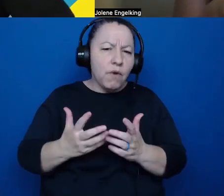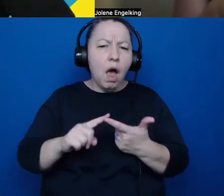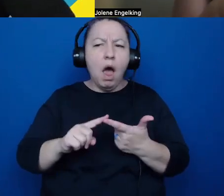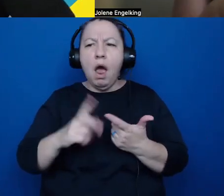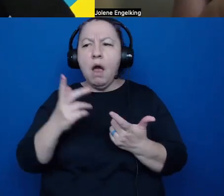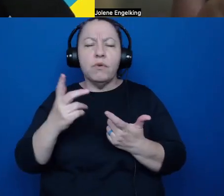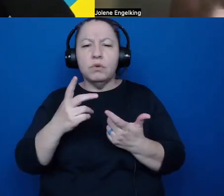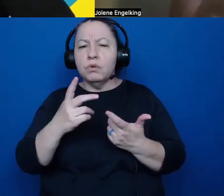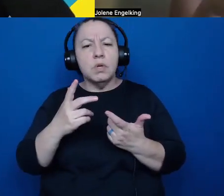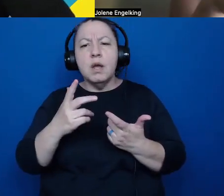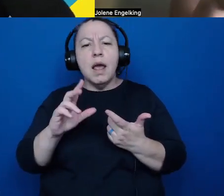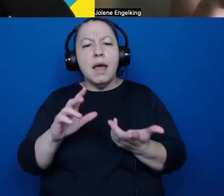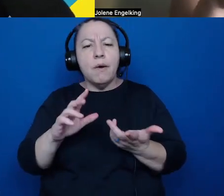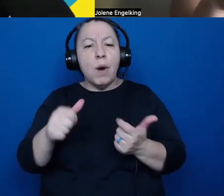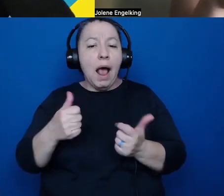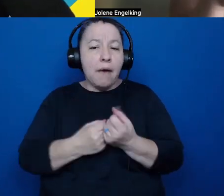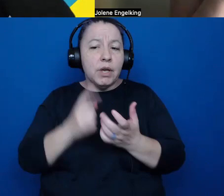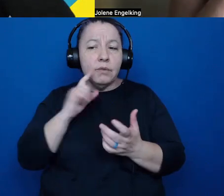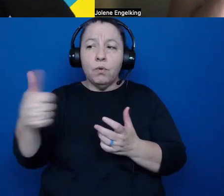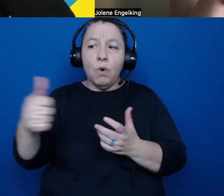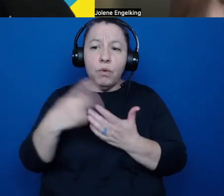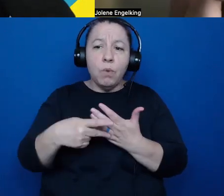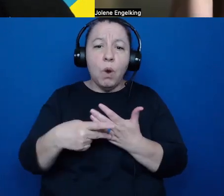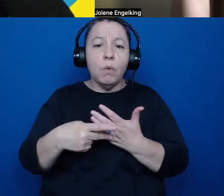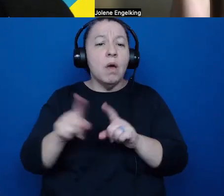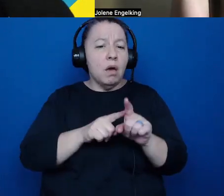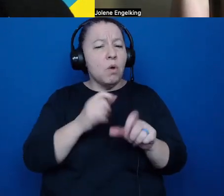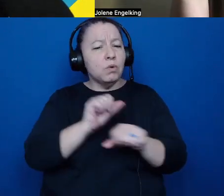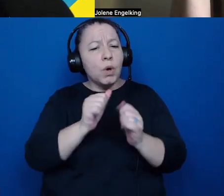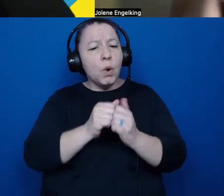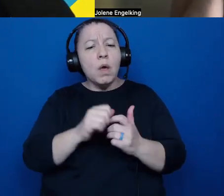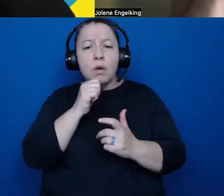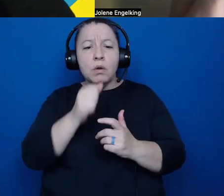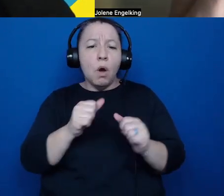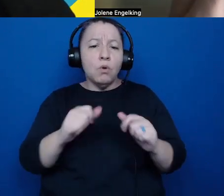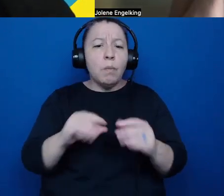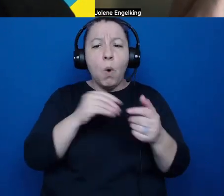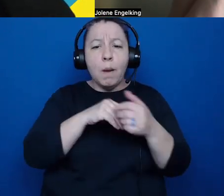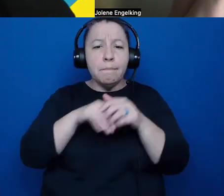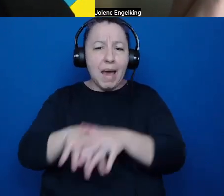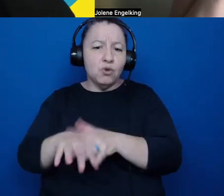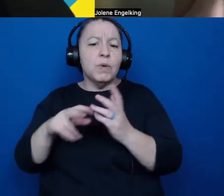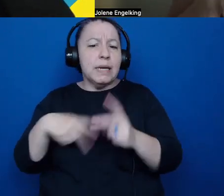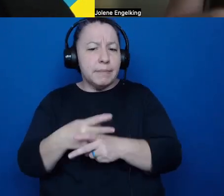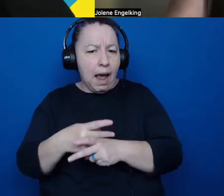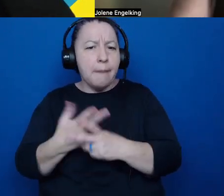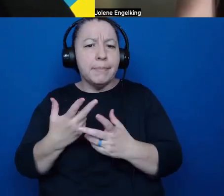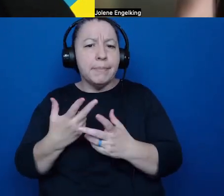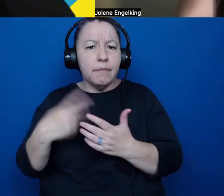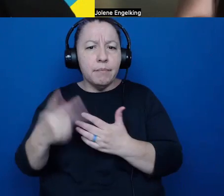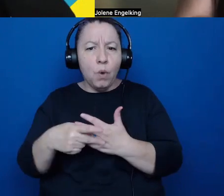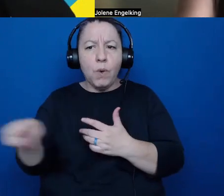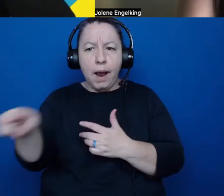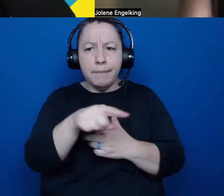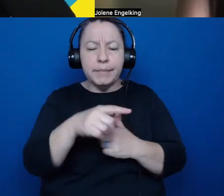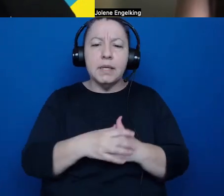programs, as well as that intersection of working with the non-tribal or the more mainstream sort of programs. And I